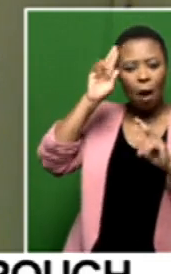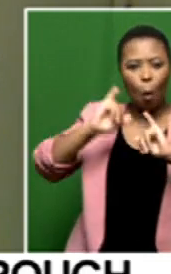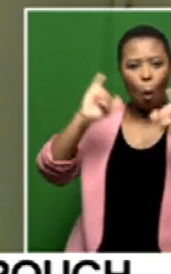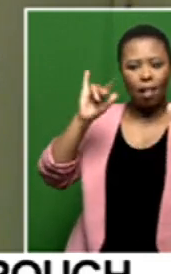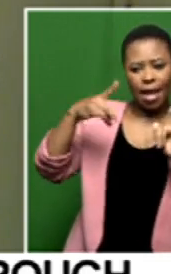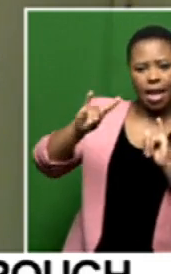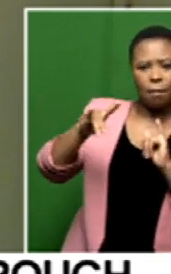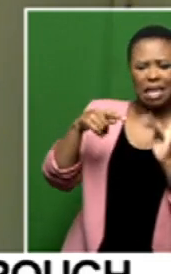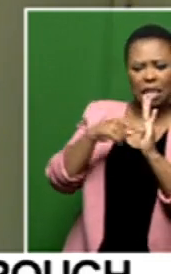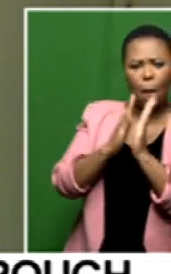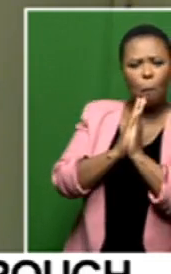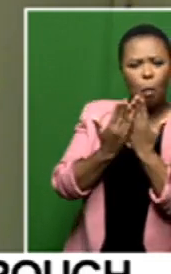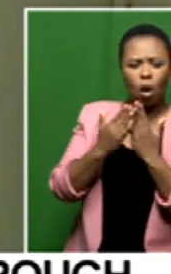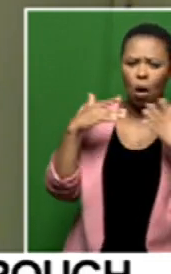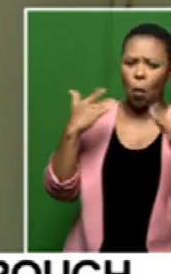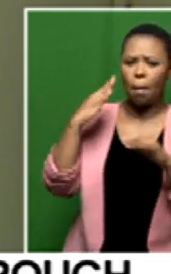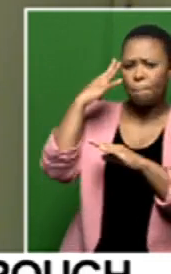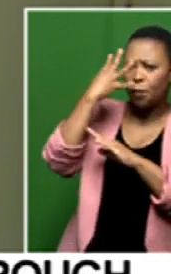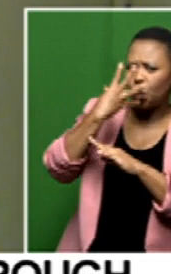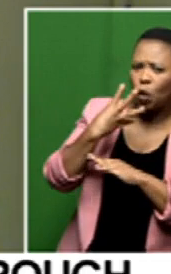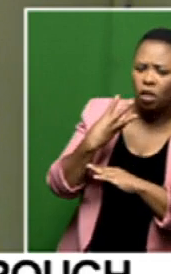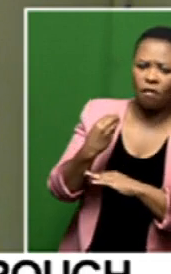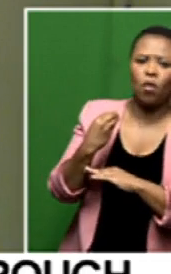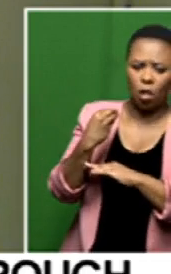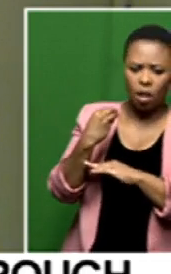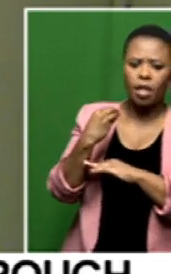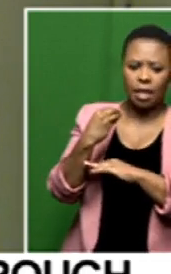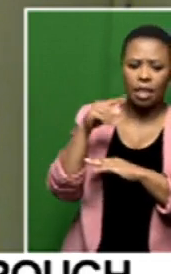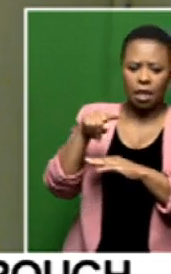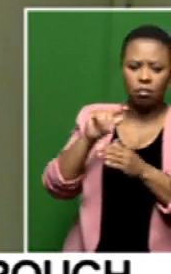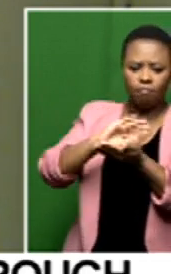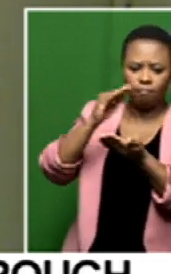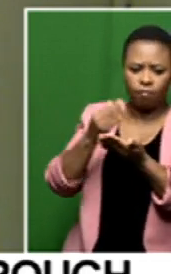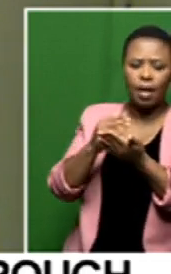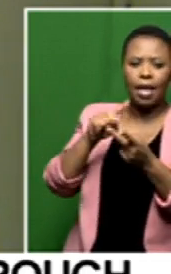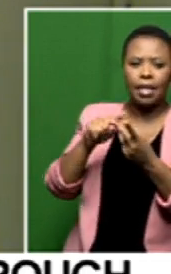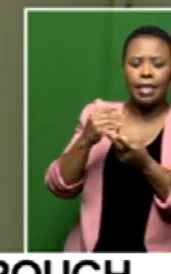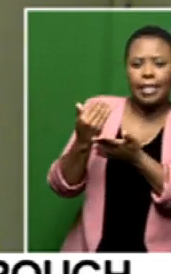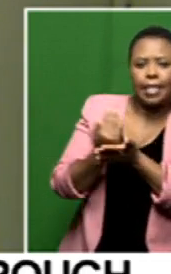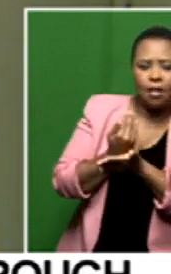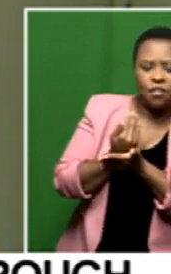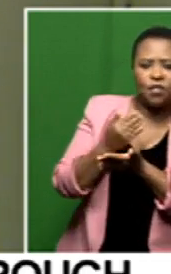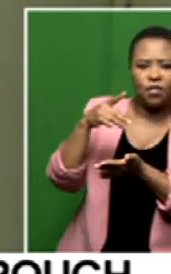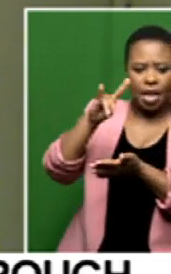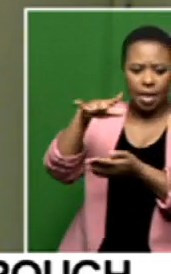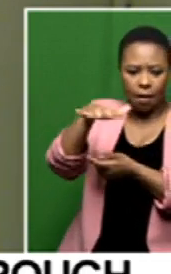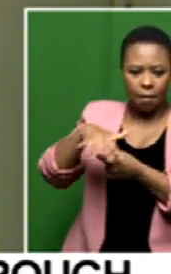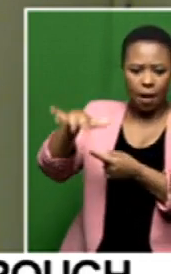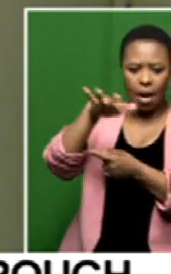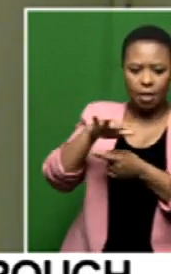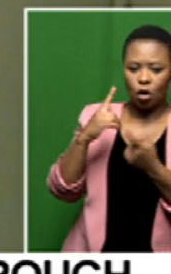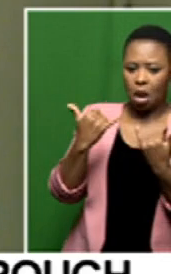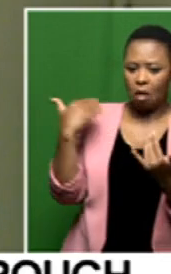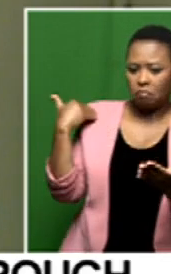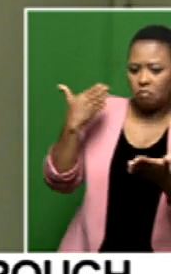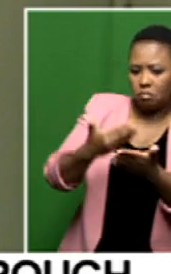be the most beautiful book ever seen on elephants and that all the funds raised would go to conservation. And that was so successful that we've gone on now